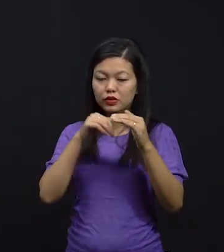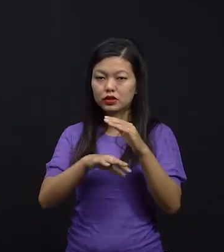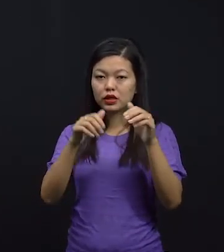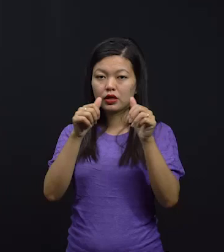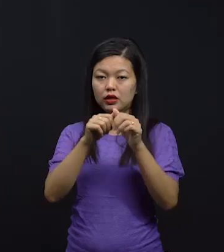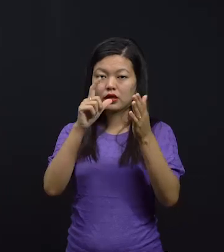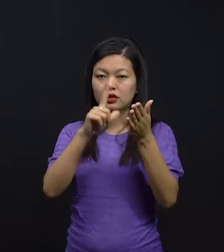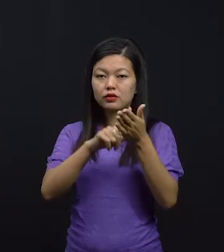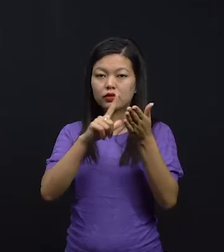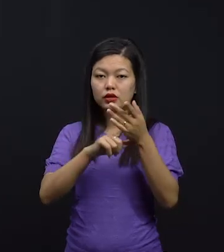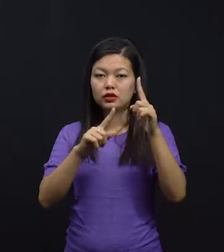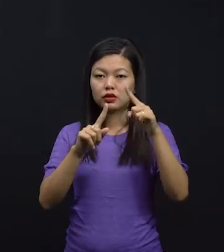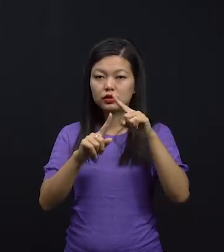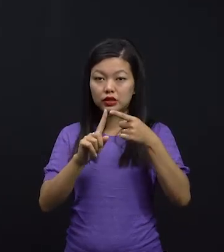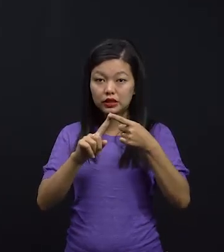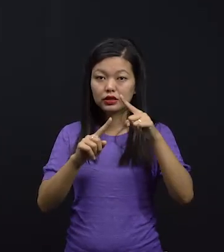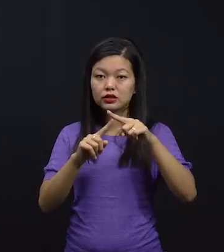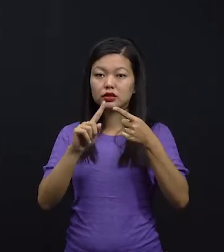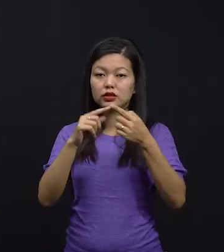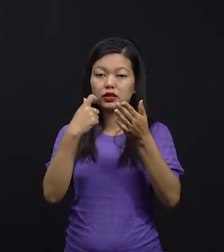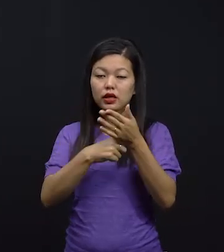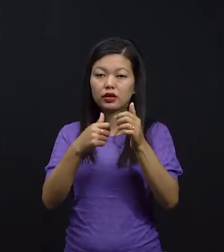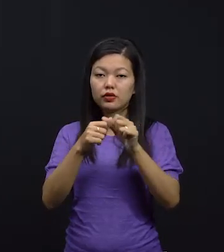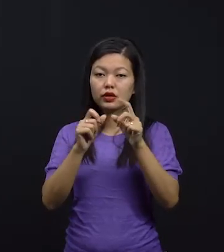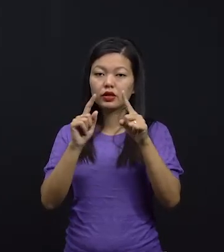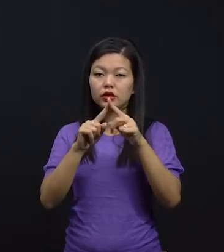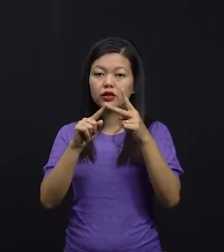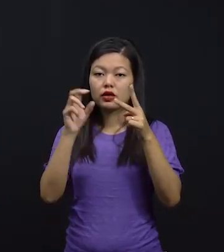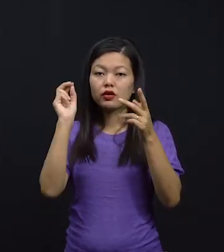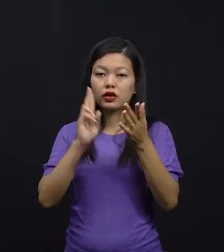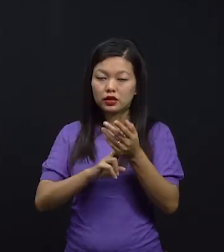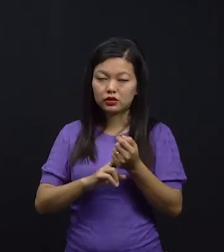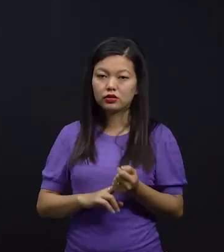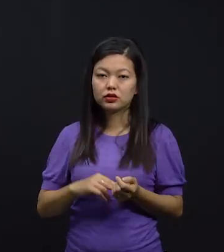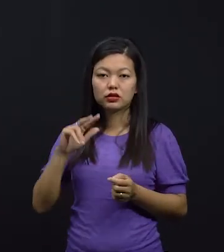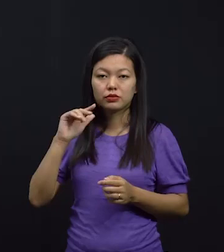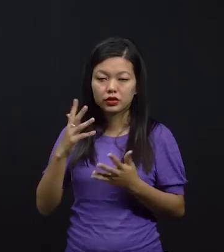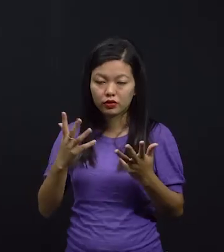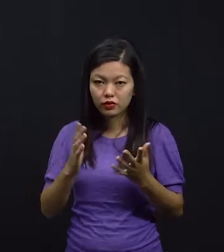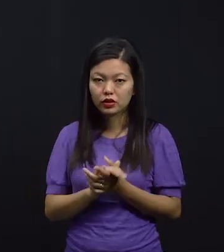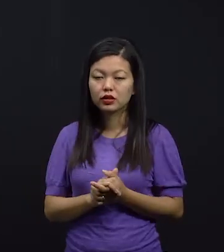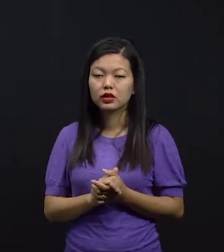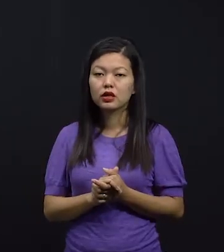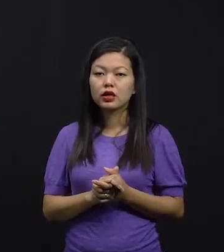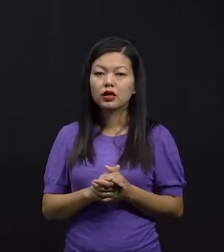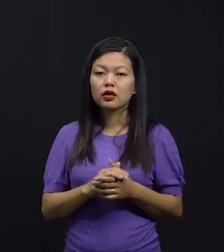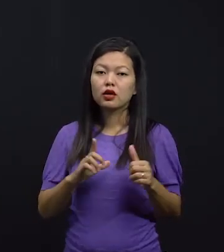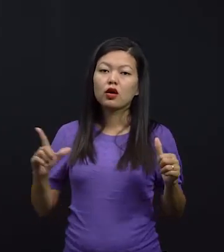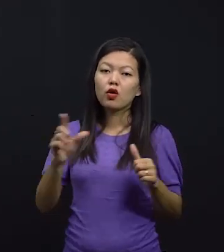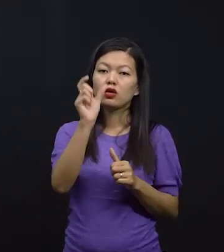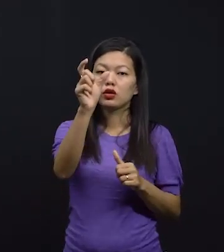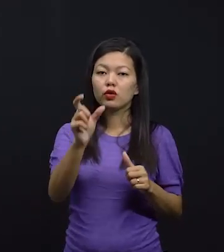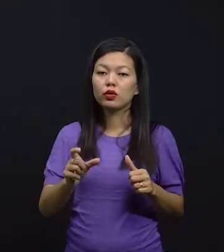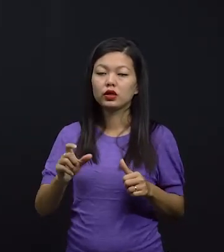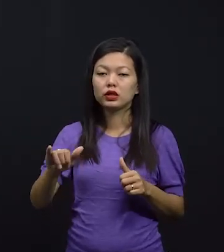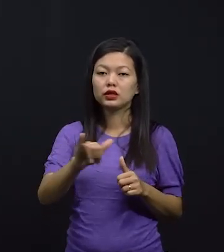Okay, alliteration is a word, or are words which has the same letter in almost every word. Why?